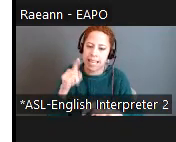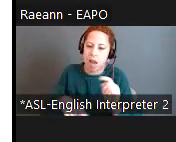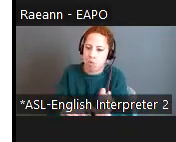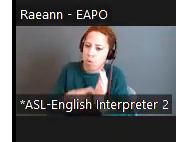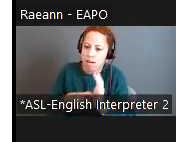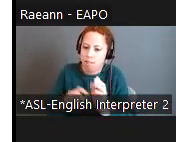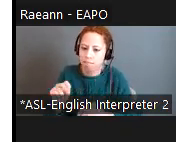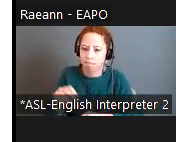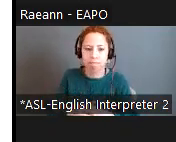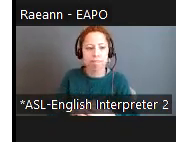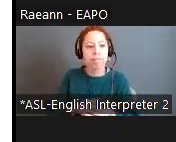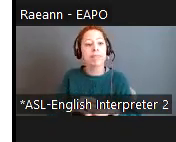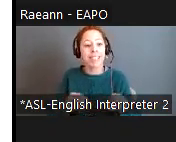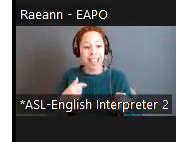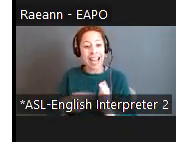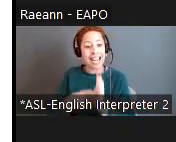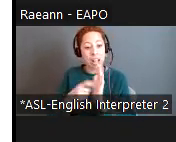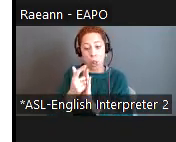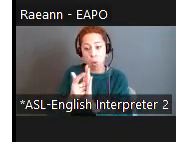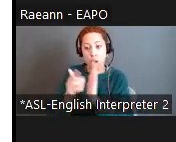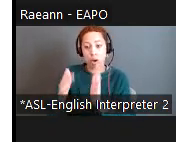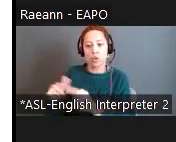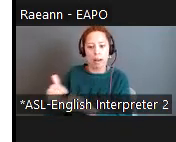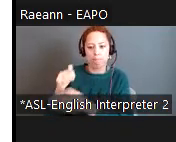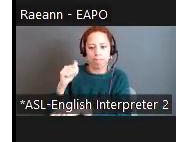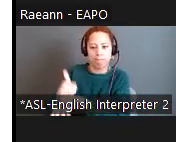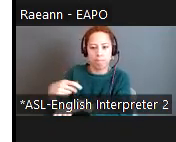my power of attorney. Is that true or is that false?